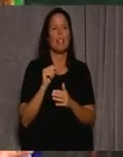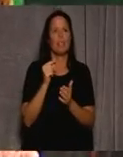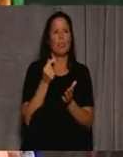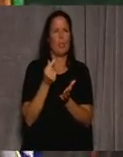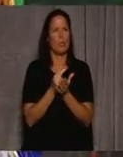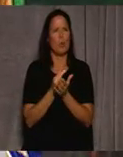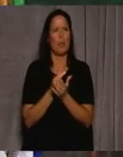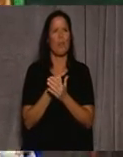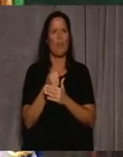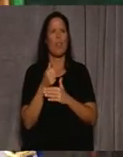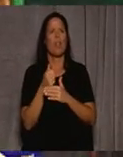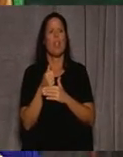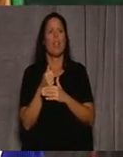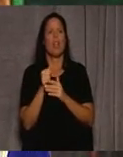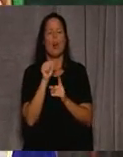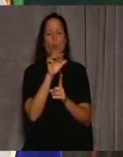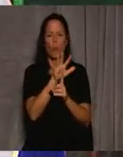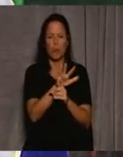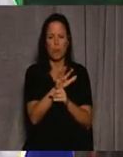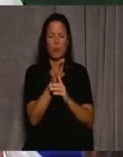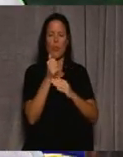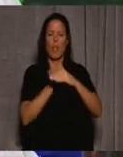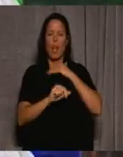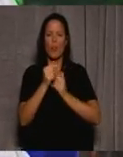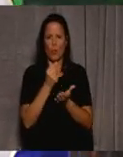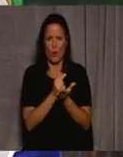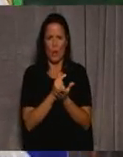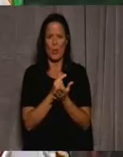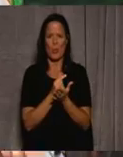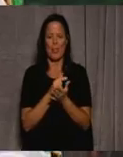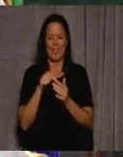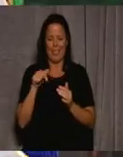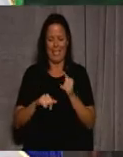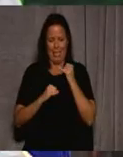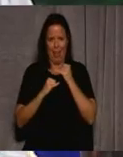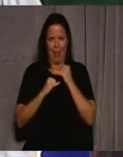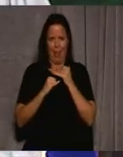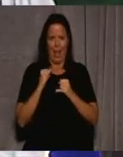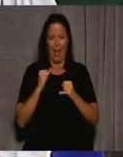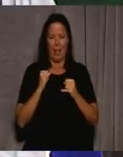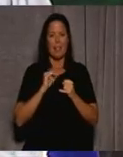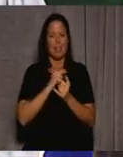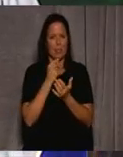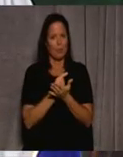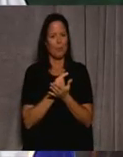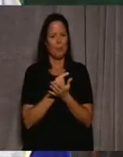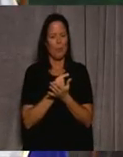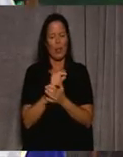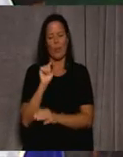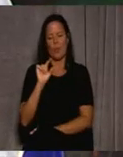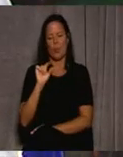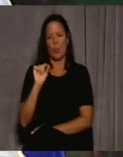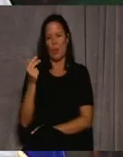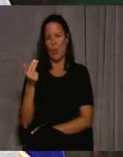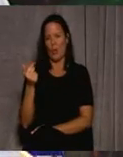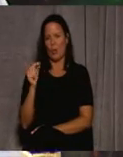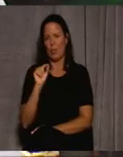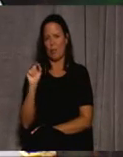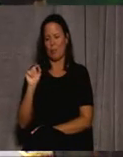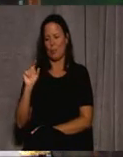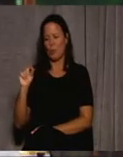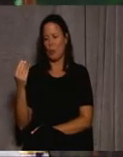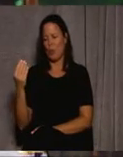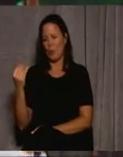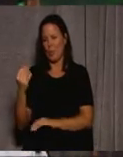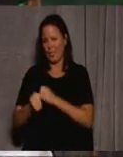the 2014-2015. This is the last commencement of the